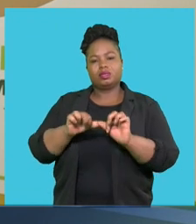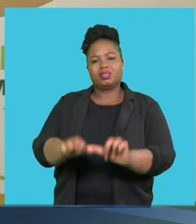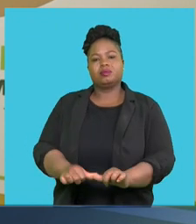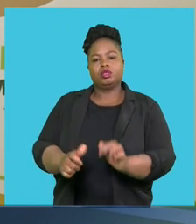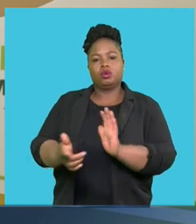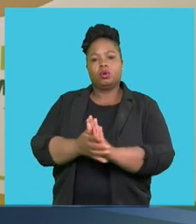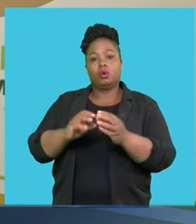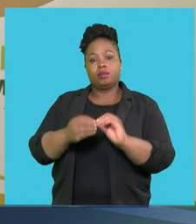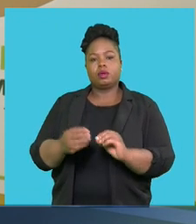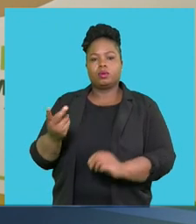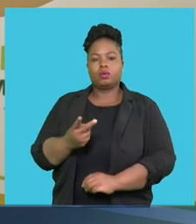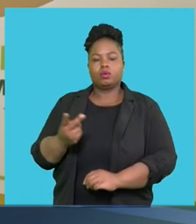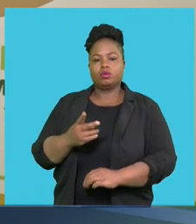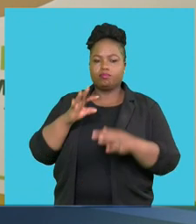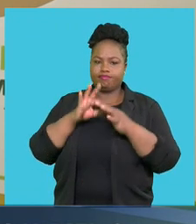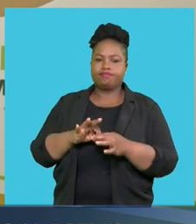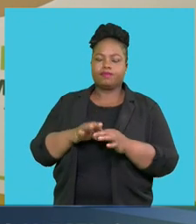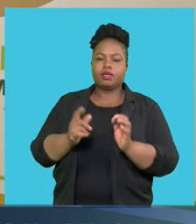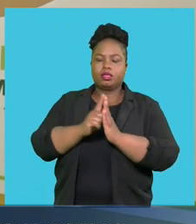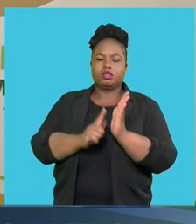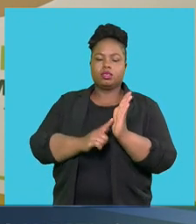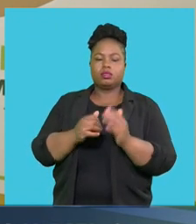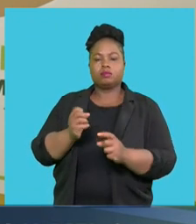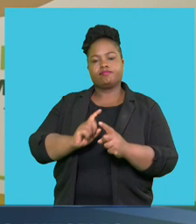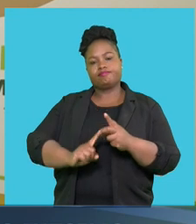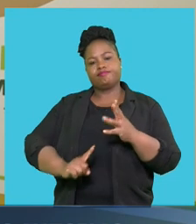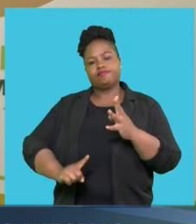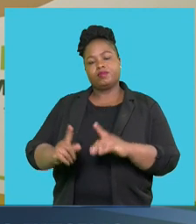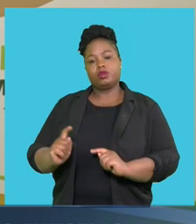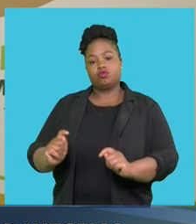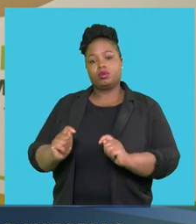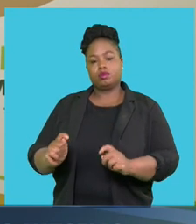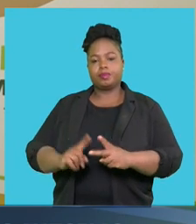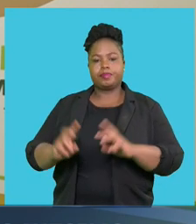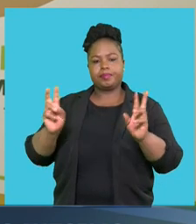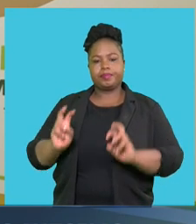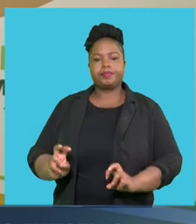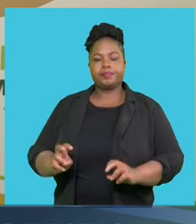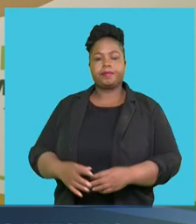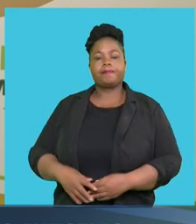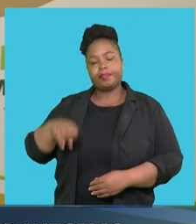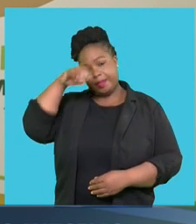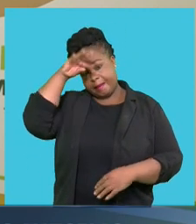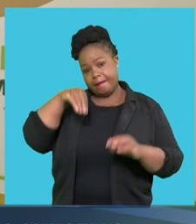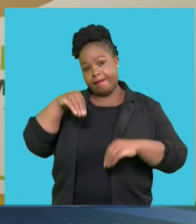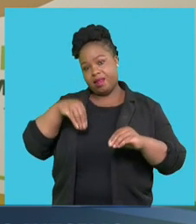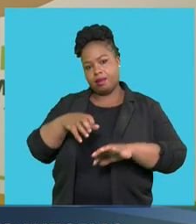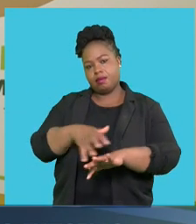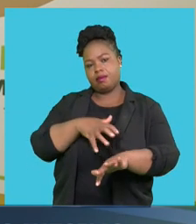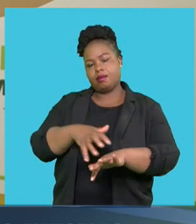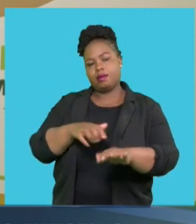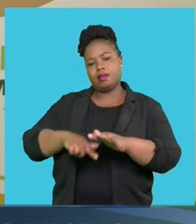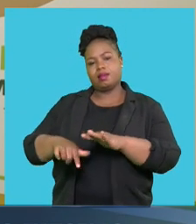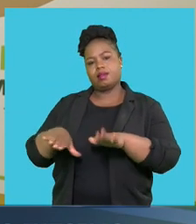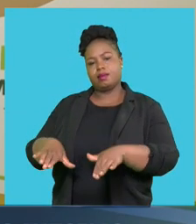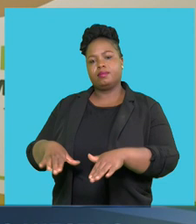But also of making relevant legislative pieces In transport, in energy, in mining, in agriculture and in land